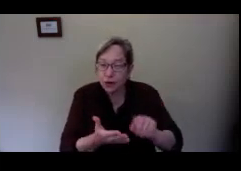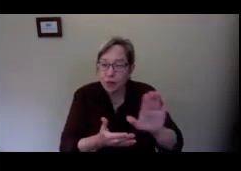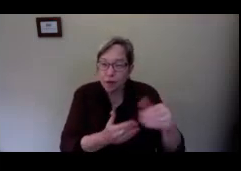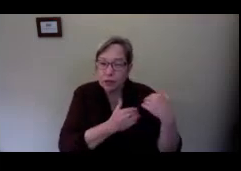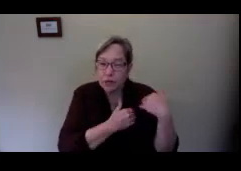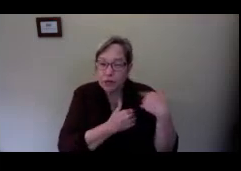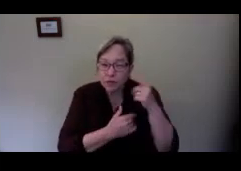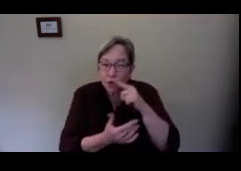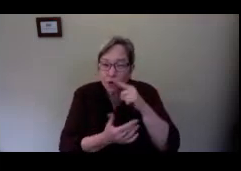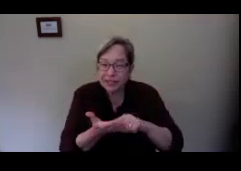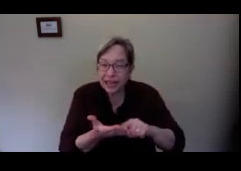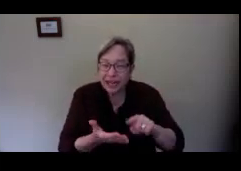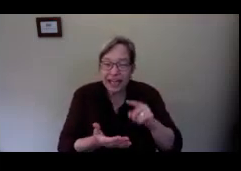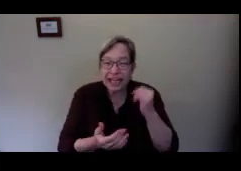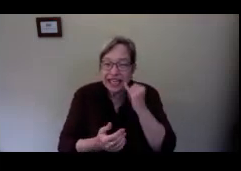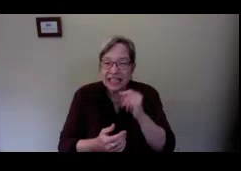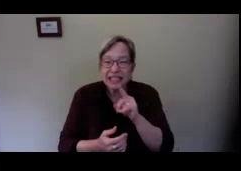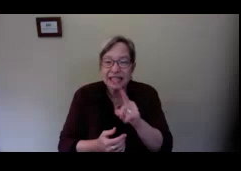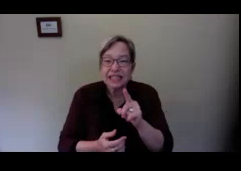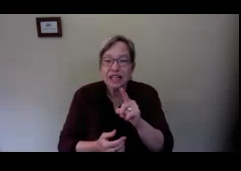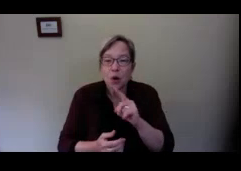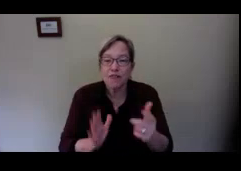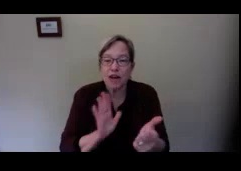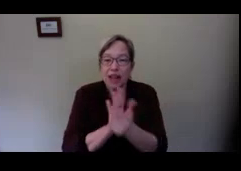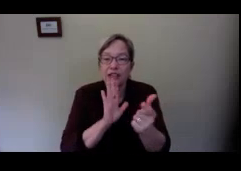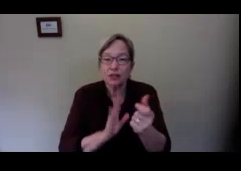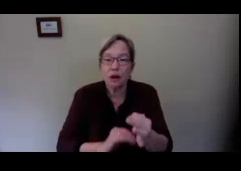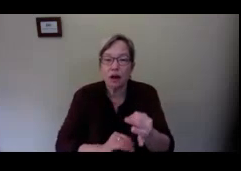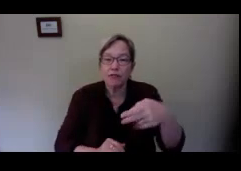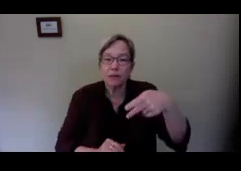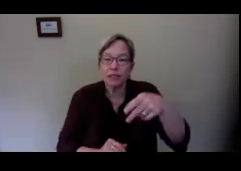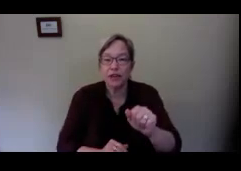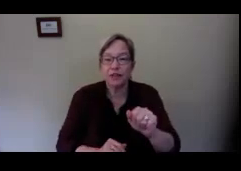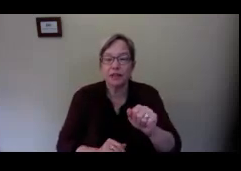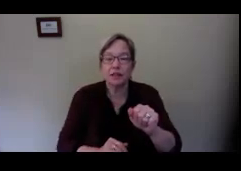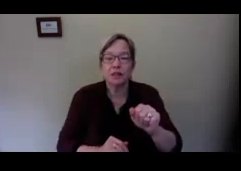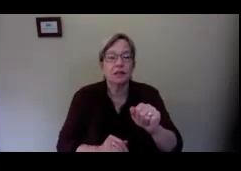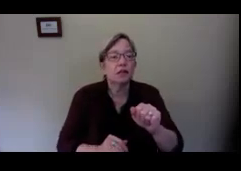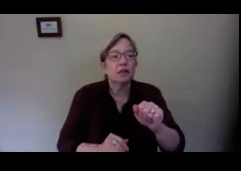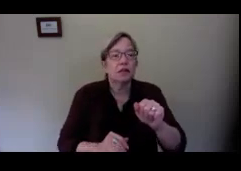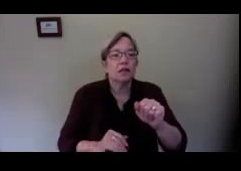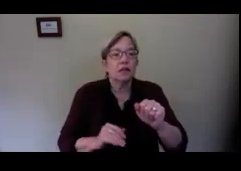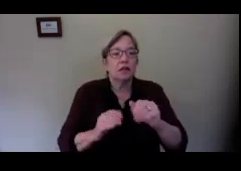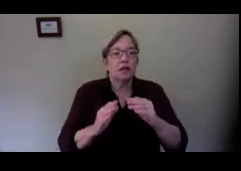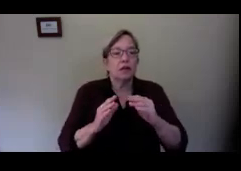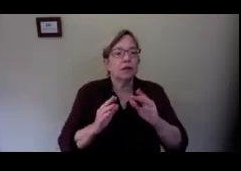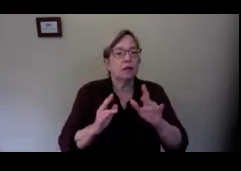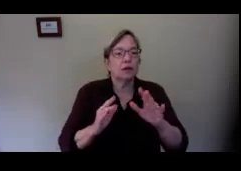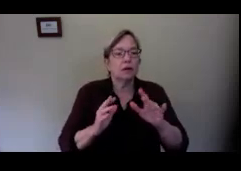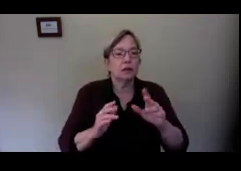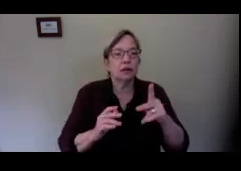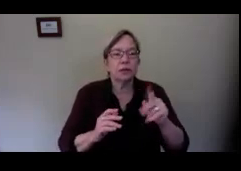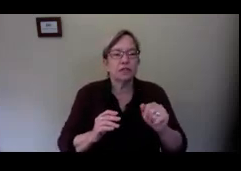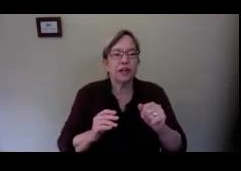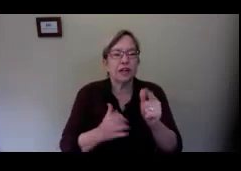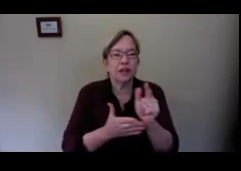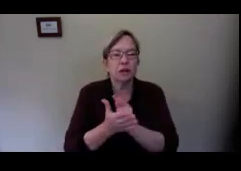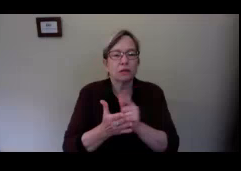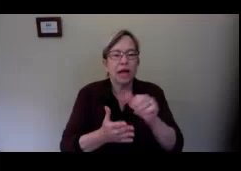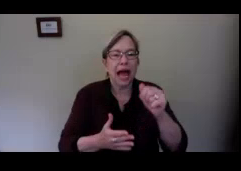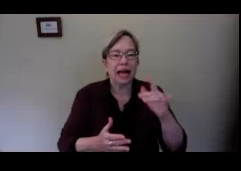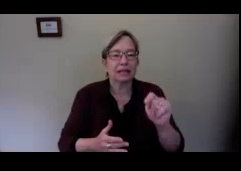of the Pennsylvania Human Relation Act. This investigator may ask for discovery. Okay, so that's documents, interview witnesses,